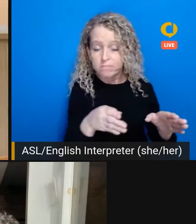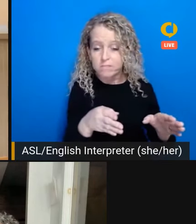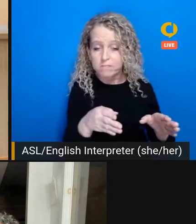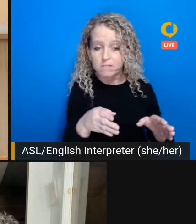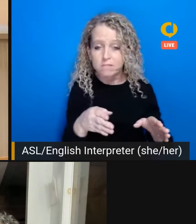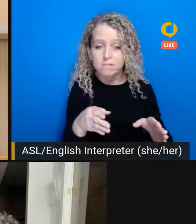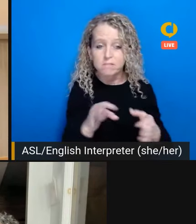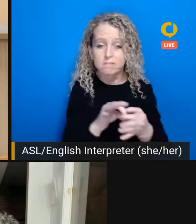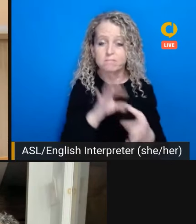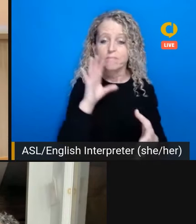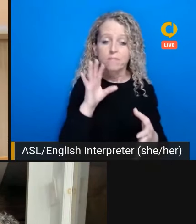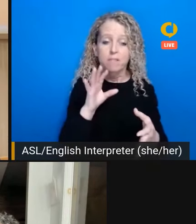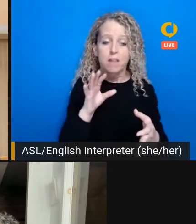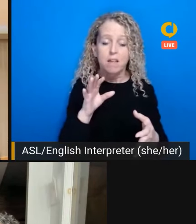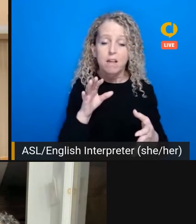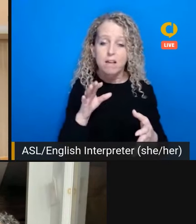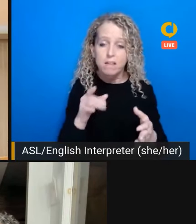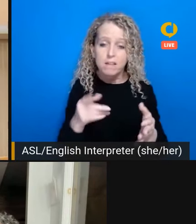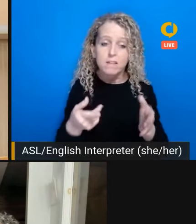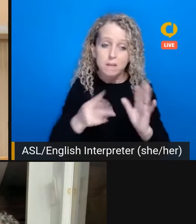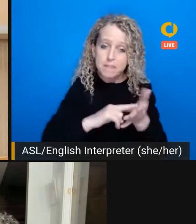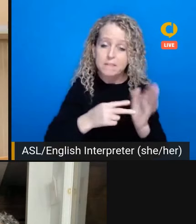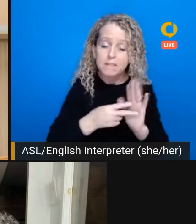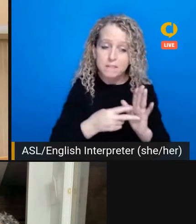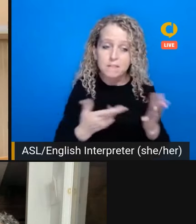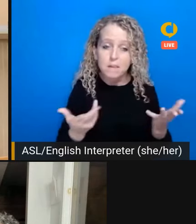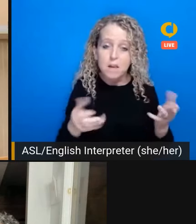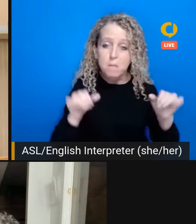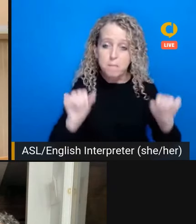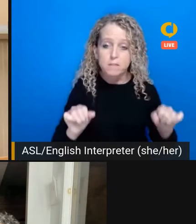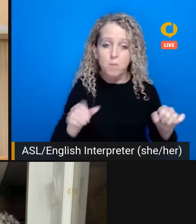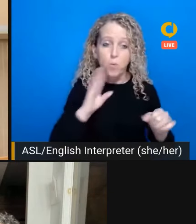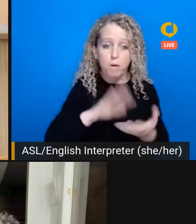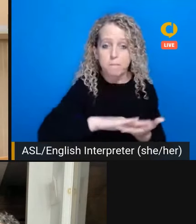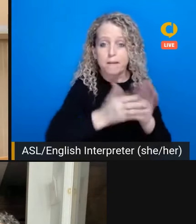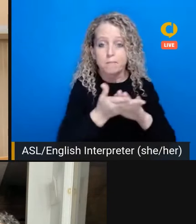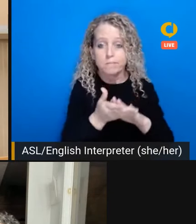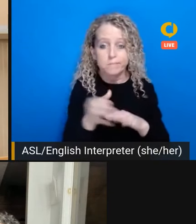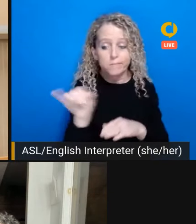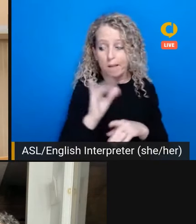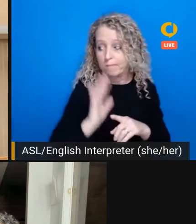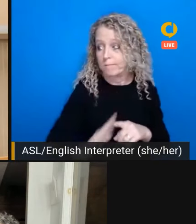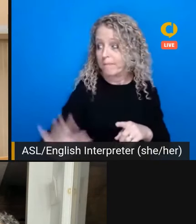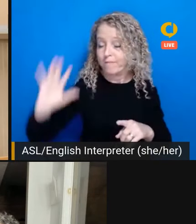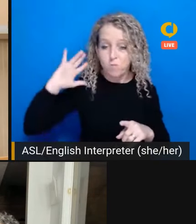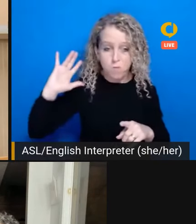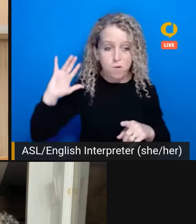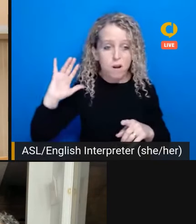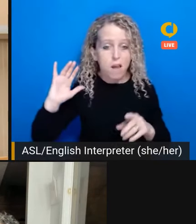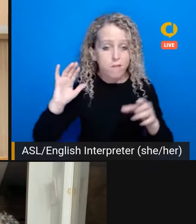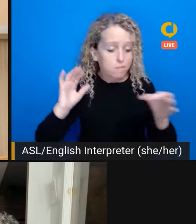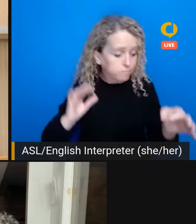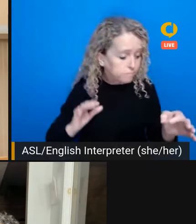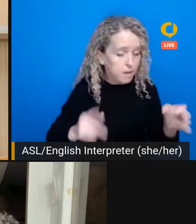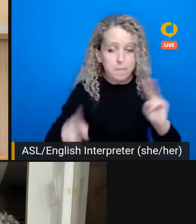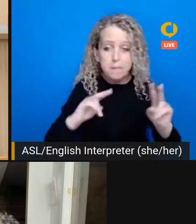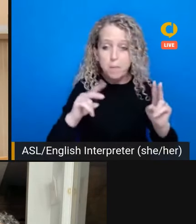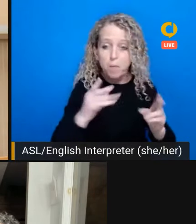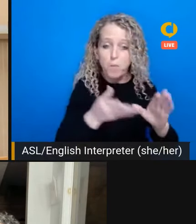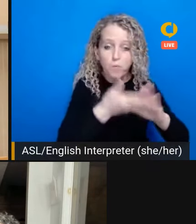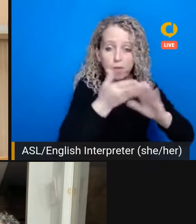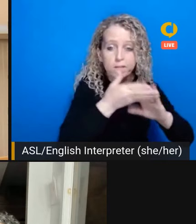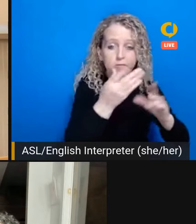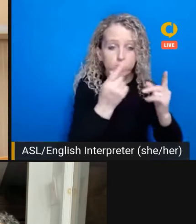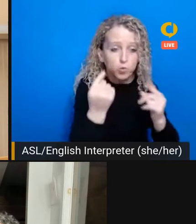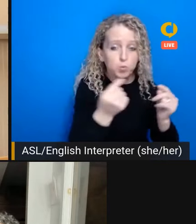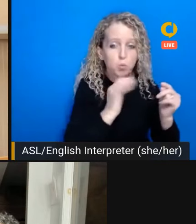the medieval world where there were a small number of people who owned everything and ran everything and made all the decisions,